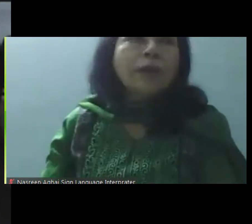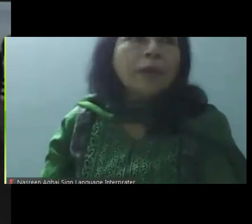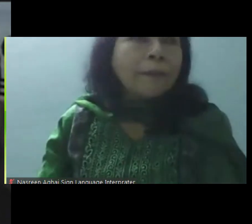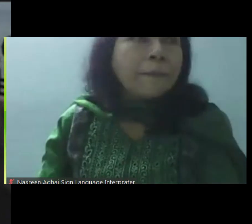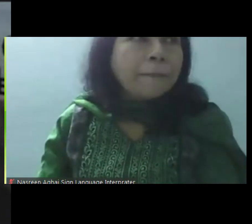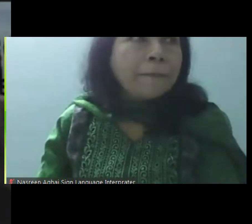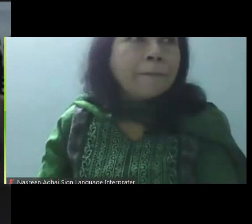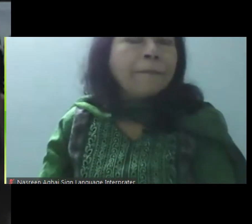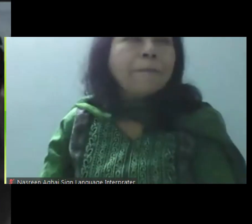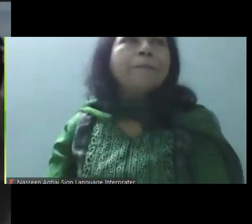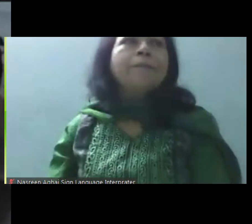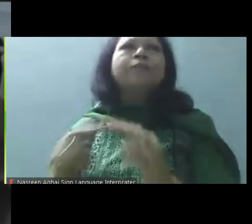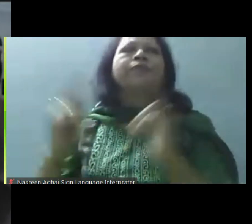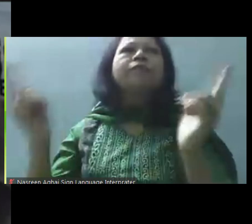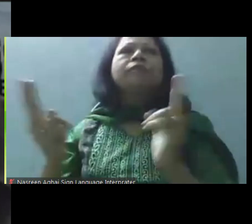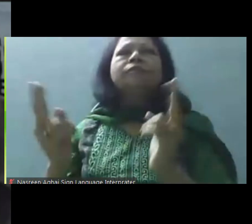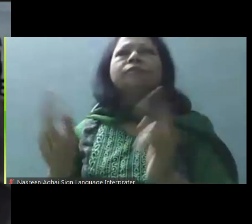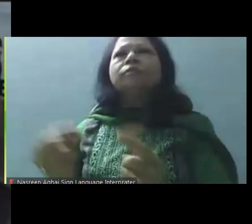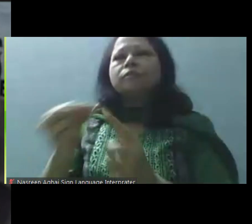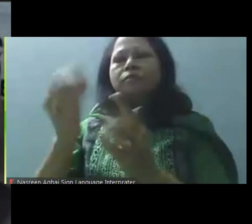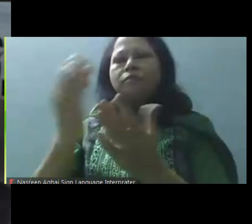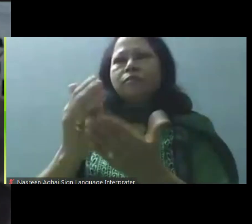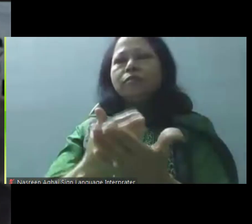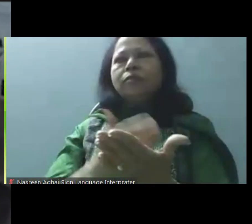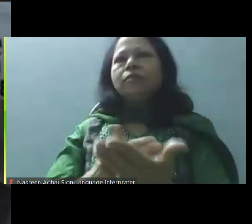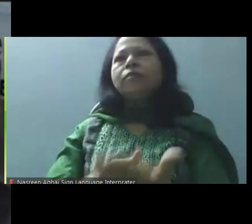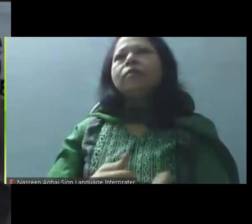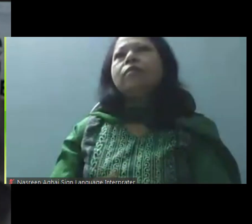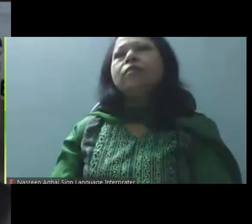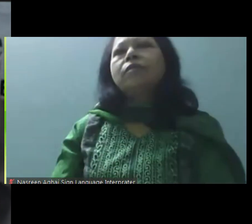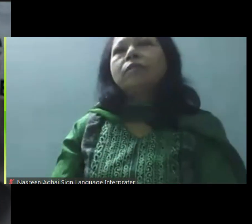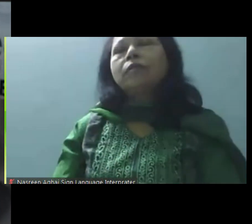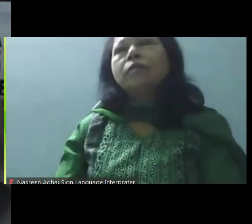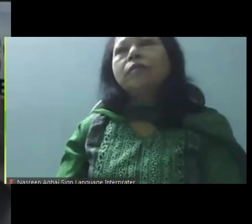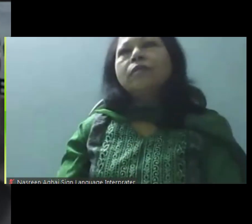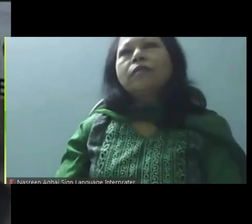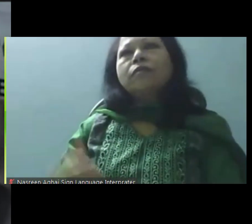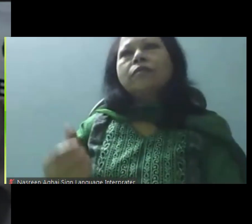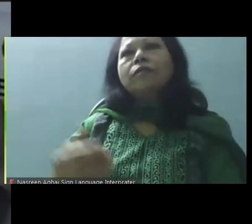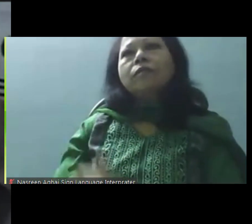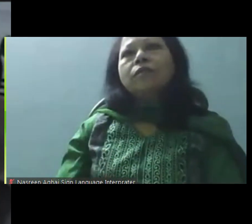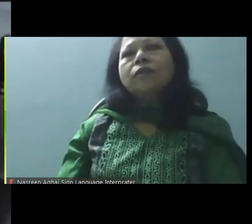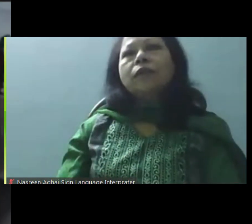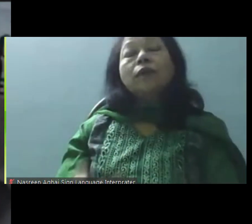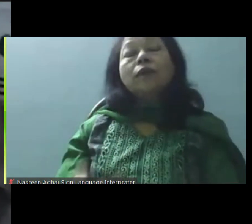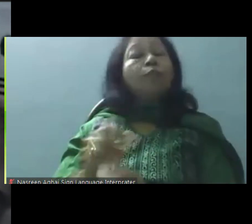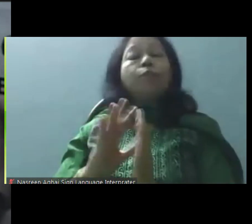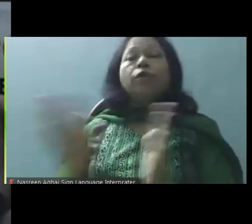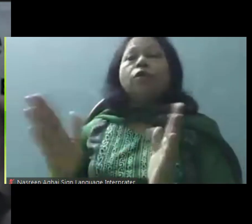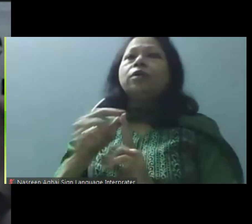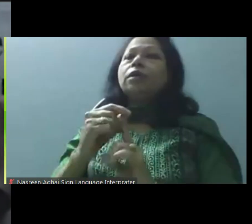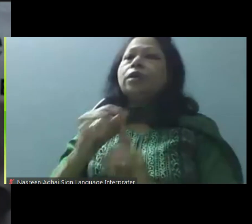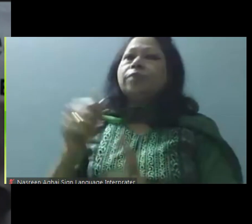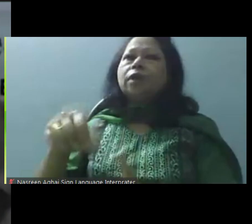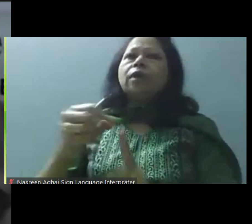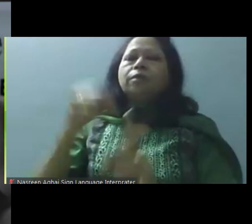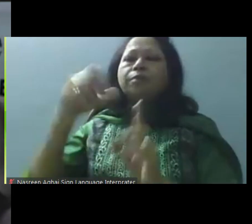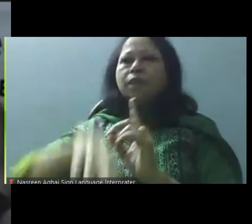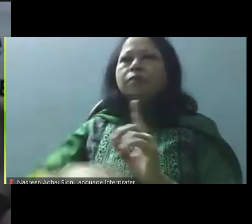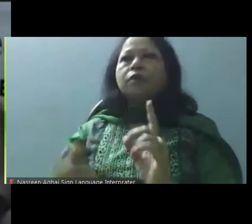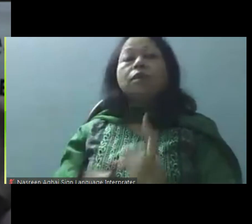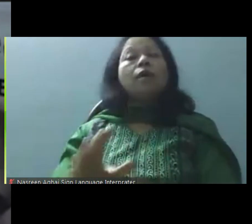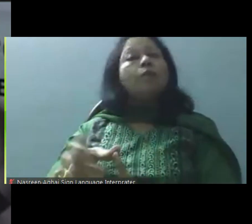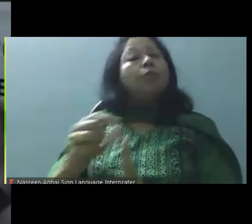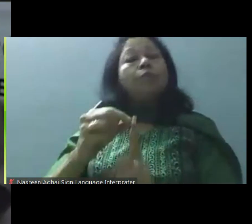are policy guidelines. So you don't consider, maybe not consider this is much important. But in Pakistan, it is very